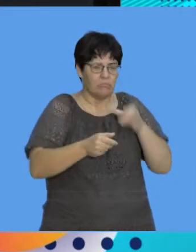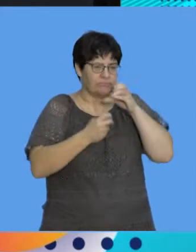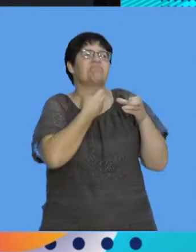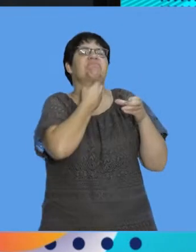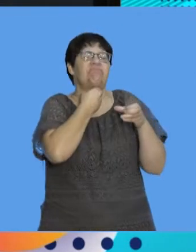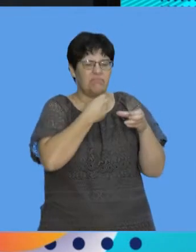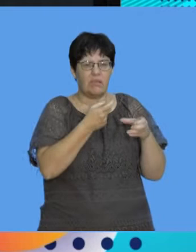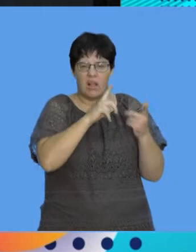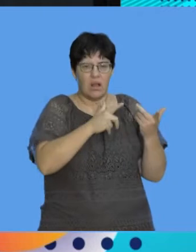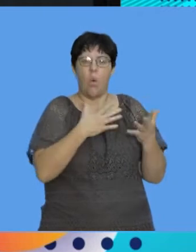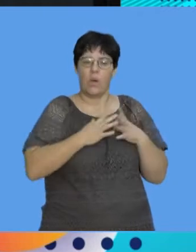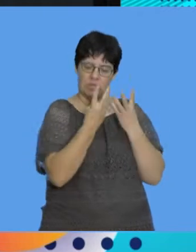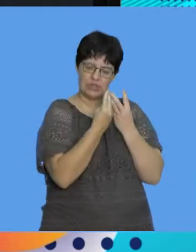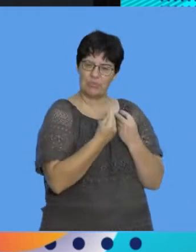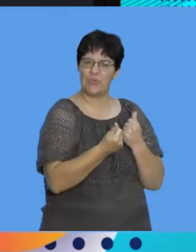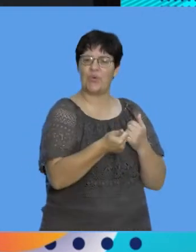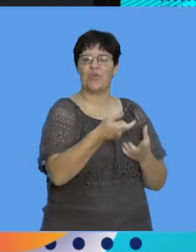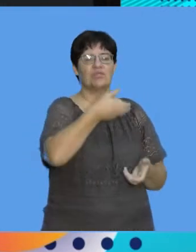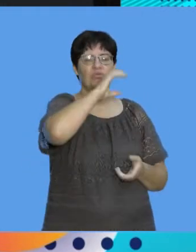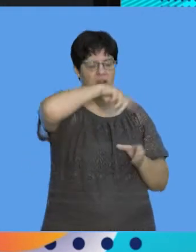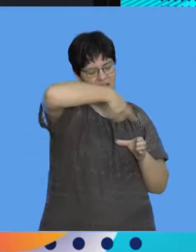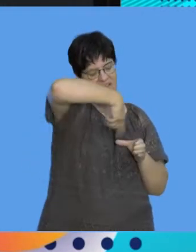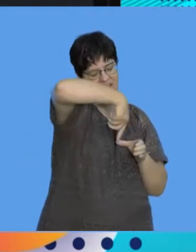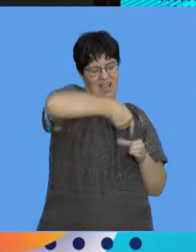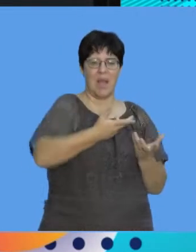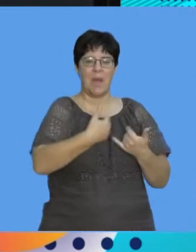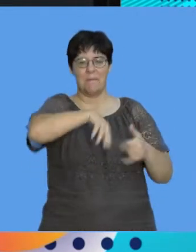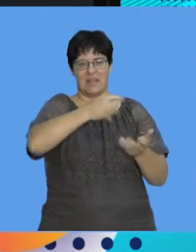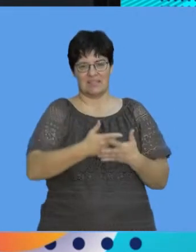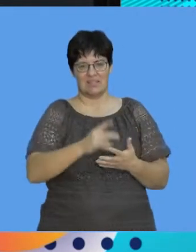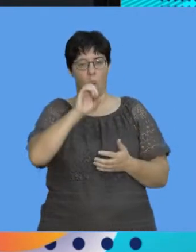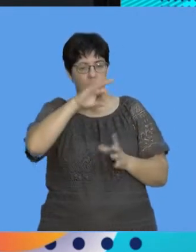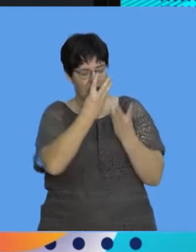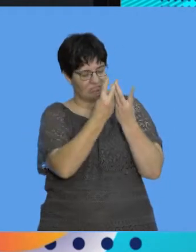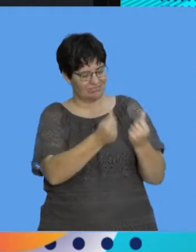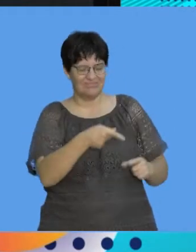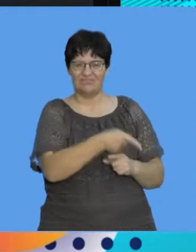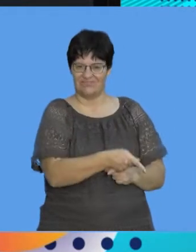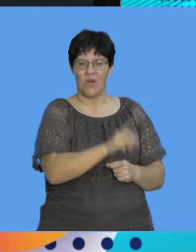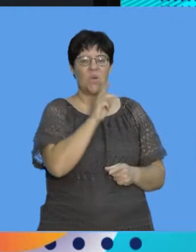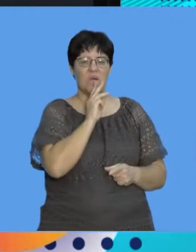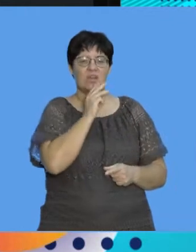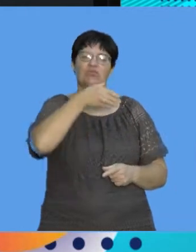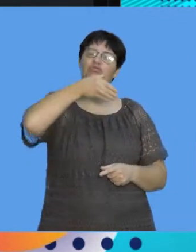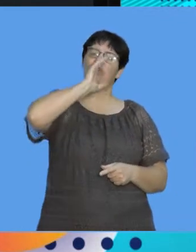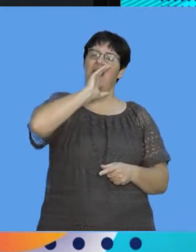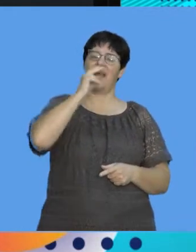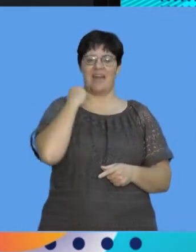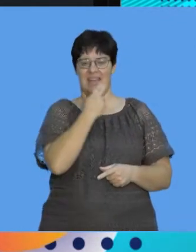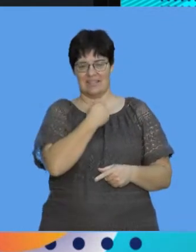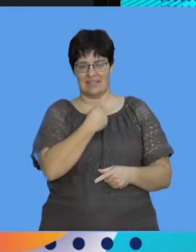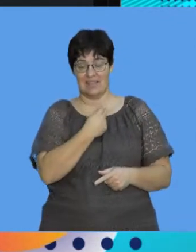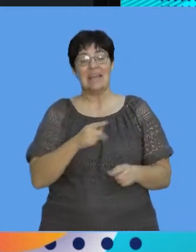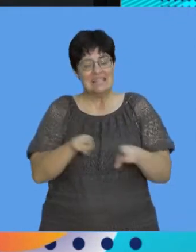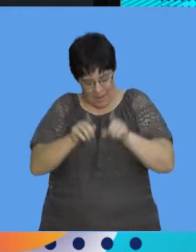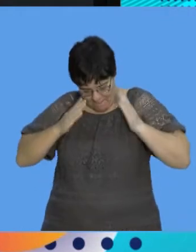time. You want it to be nice and smooth. You want all your Oros to dissolve, and you want to drink it nicely. And it's exactly the same as